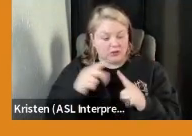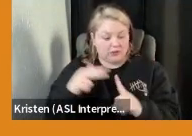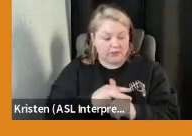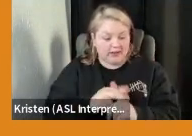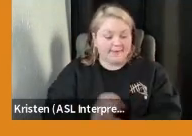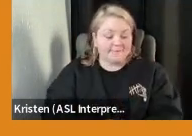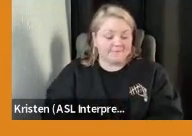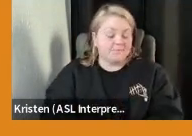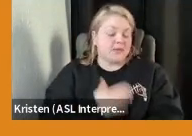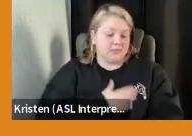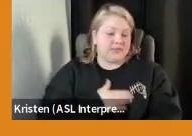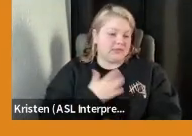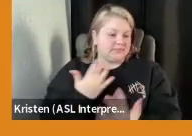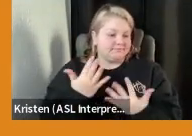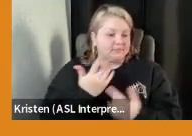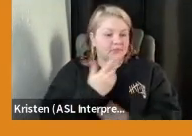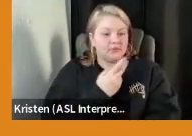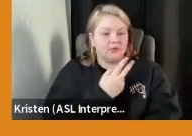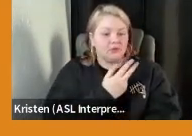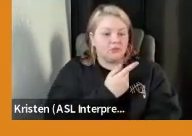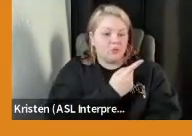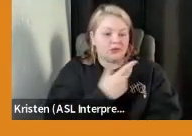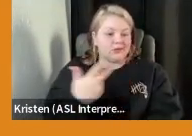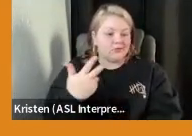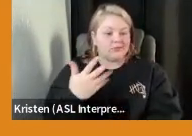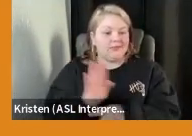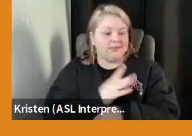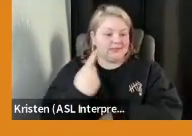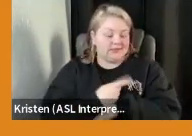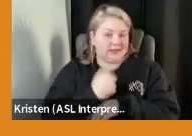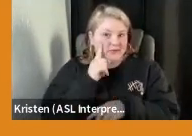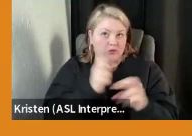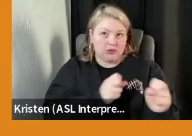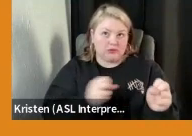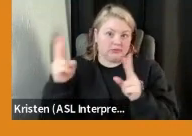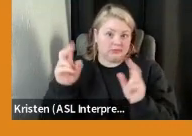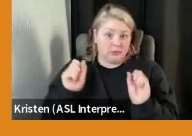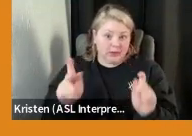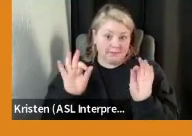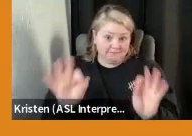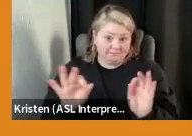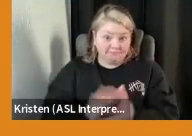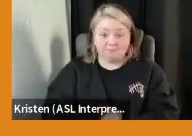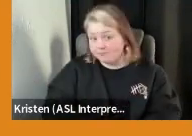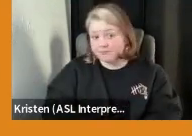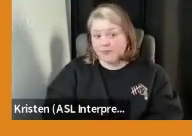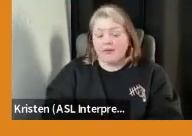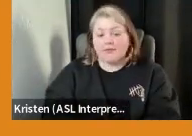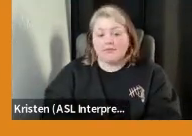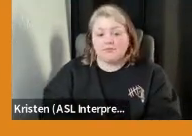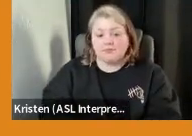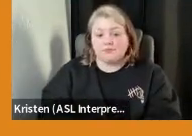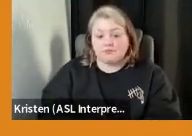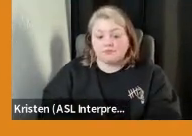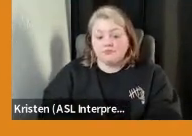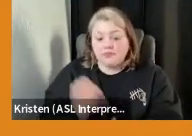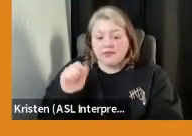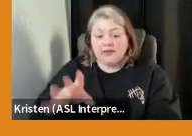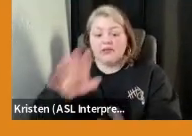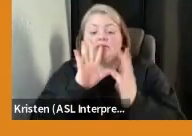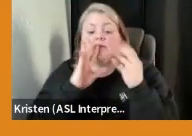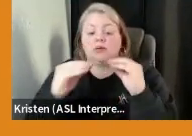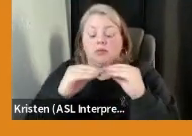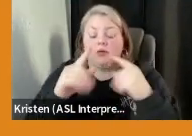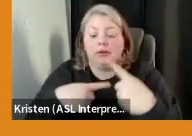give us 1 to 3 business days to get that up online. There's also a question about, can you talk more about how